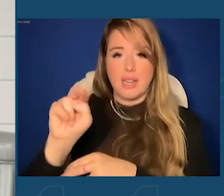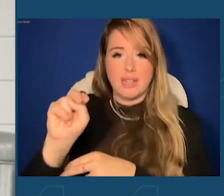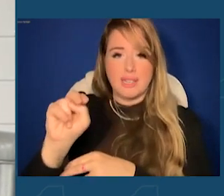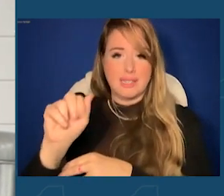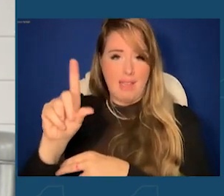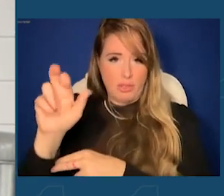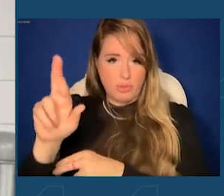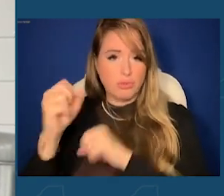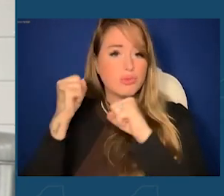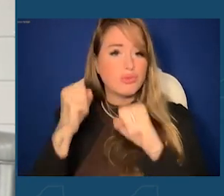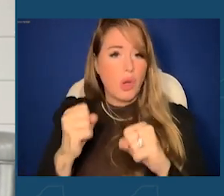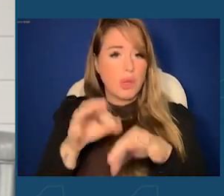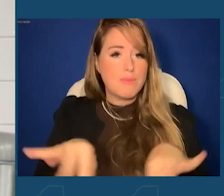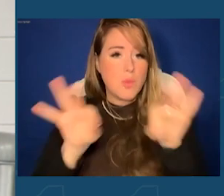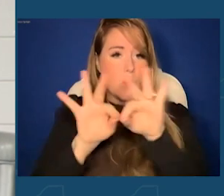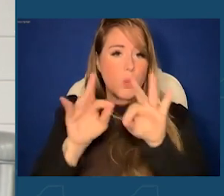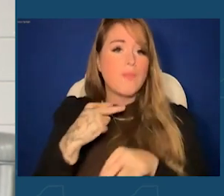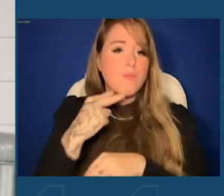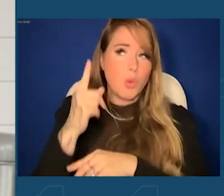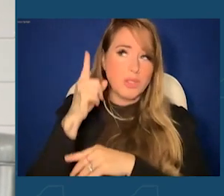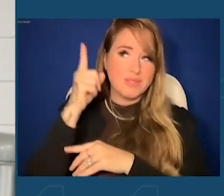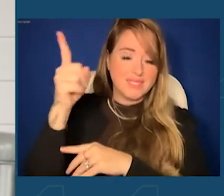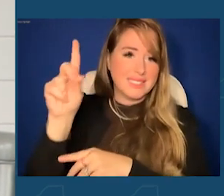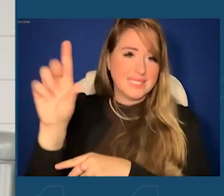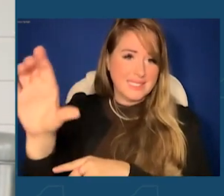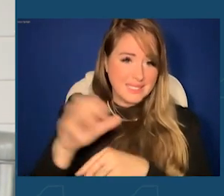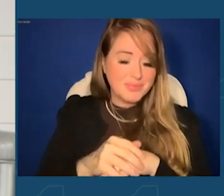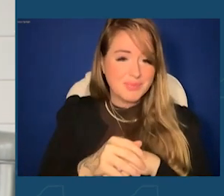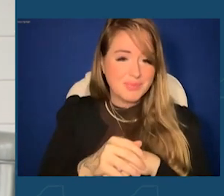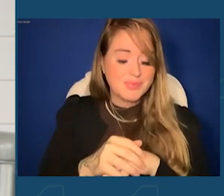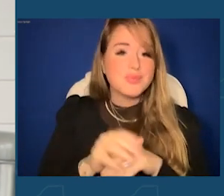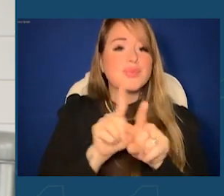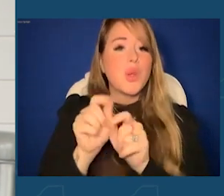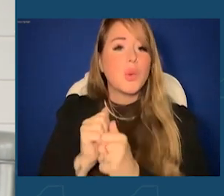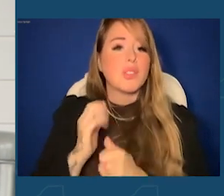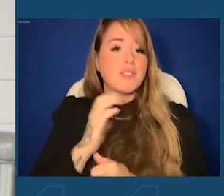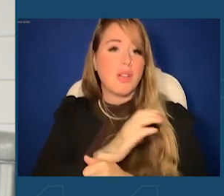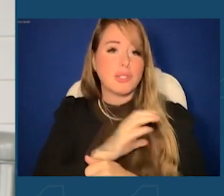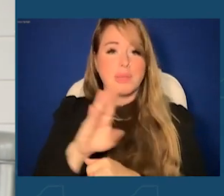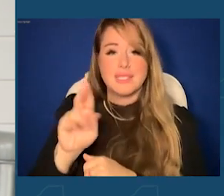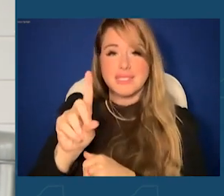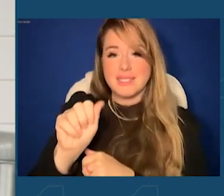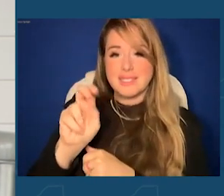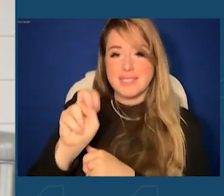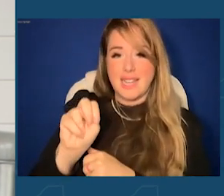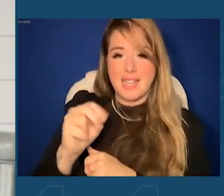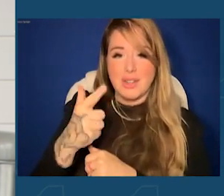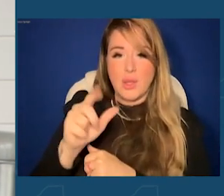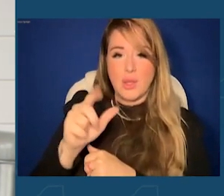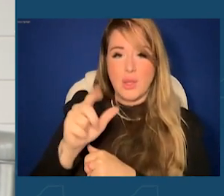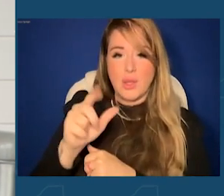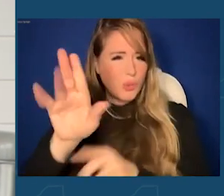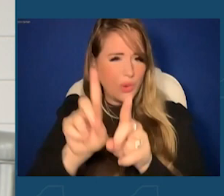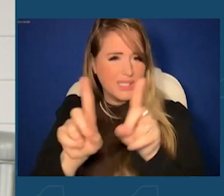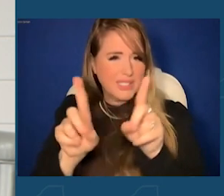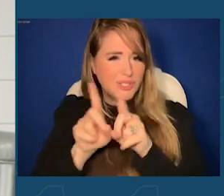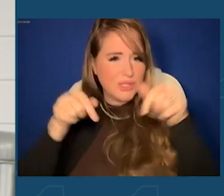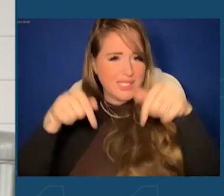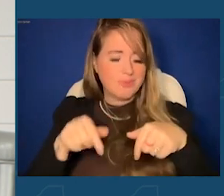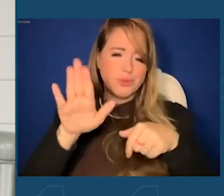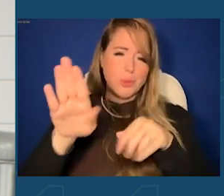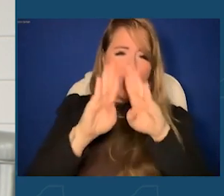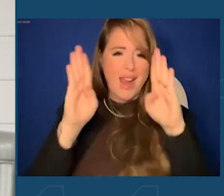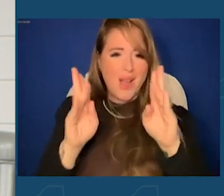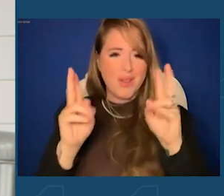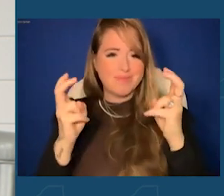Washington, D.C., joined by Congressman Dan Goldman. We are in your house. This is your district as well, and thank you for all you're doing for us